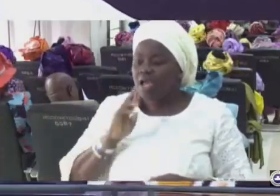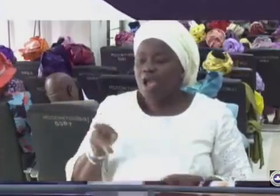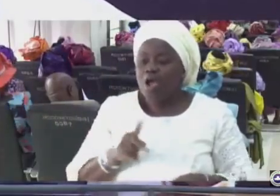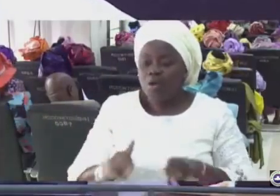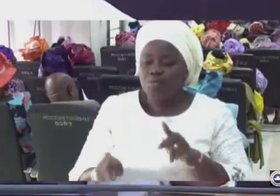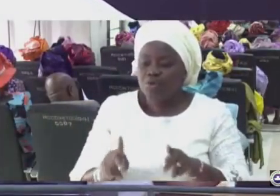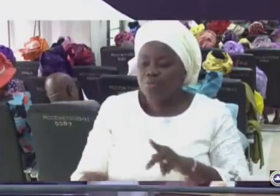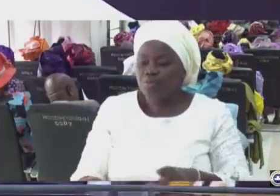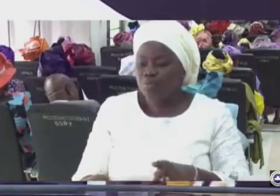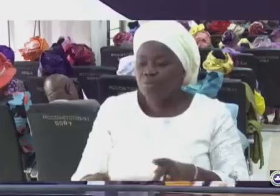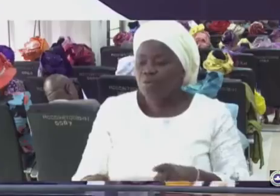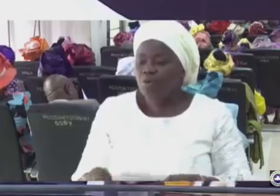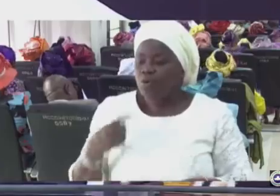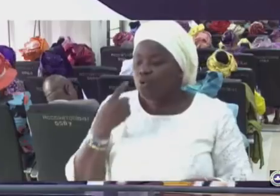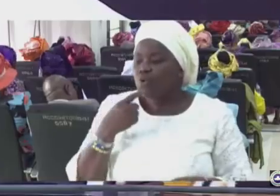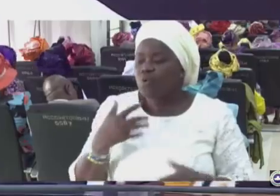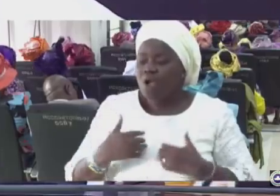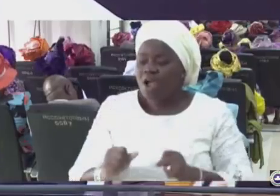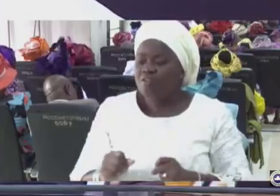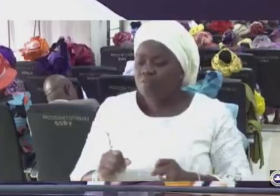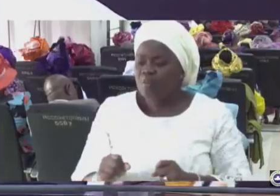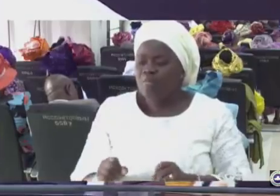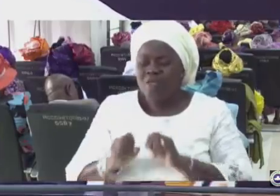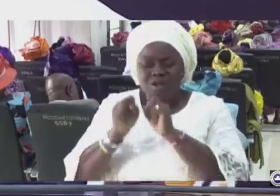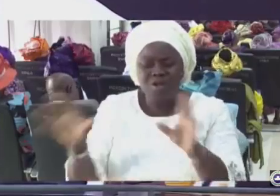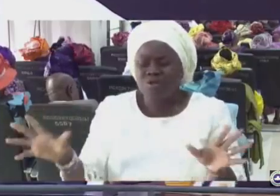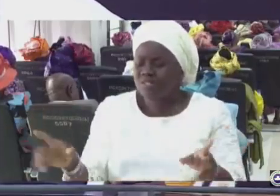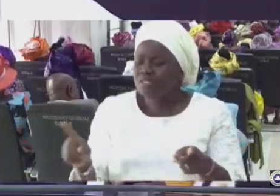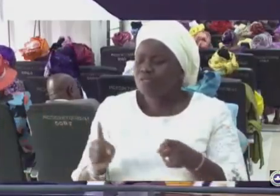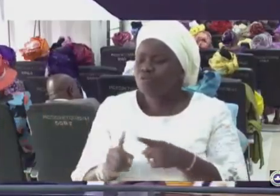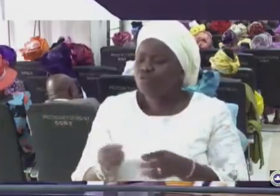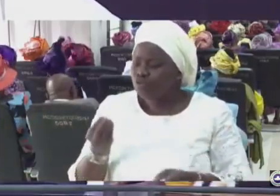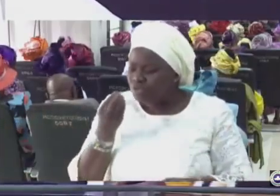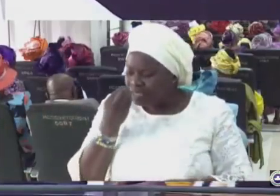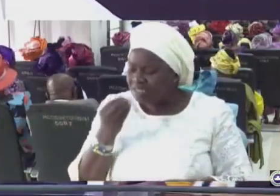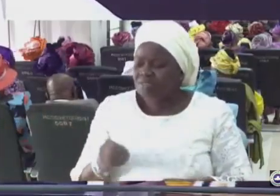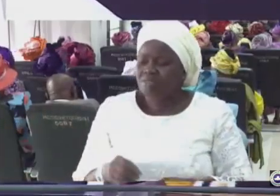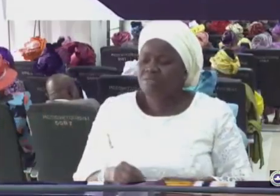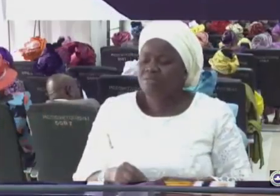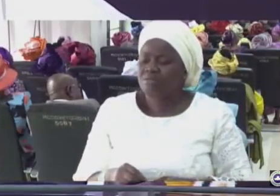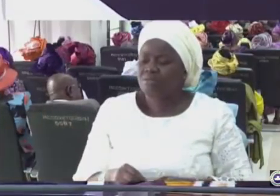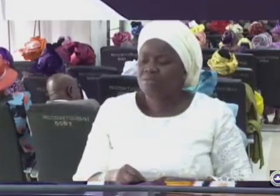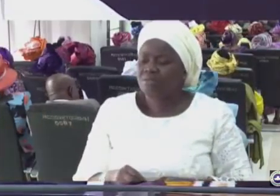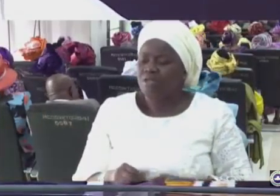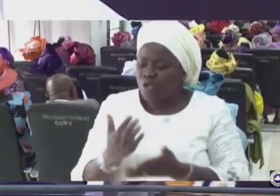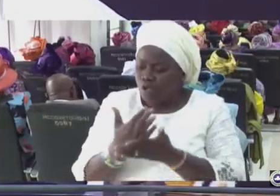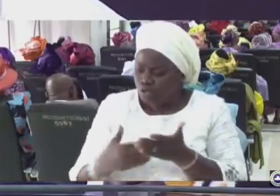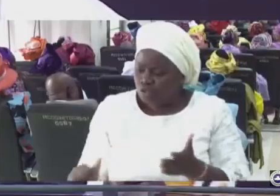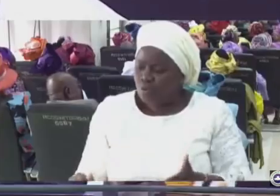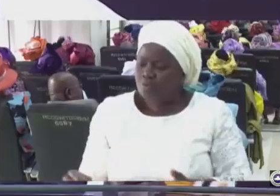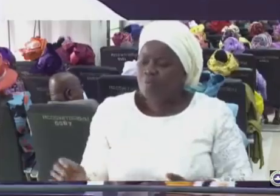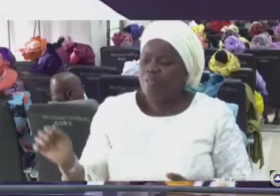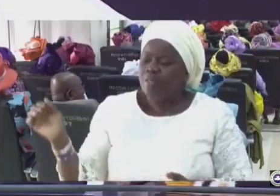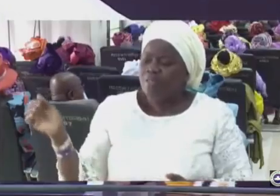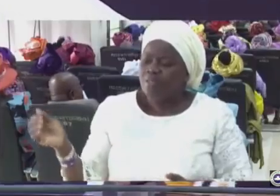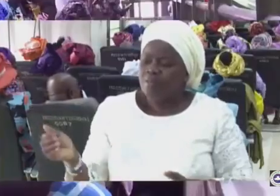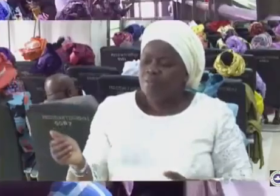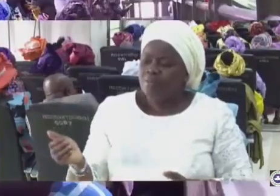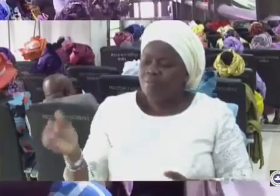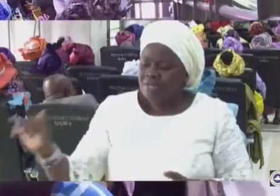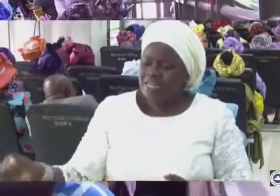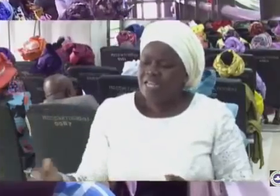Two, there are those who have a lot that they could eat, but sickness won't allow them to eat it.